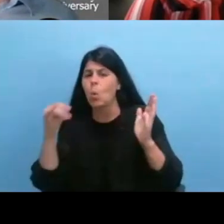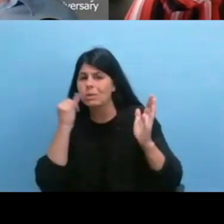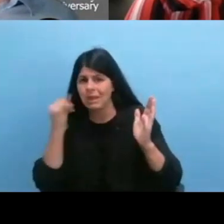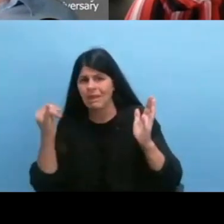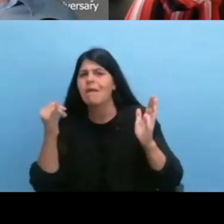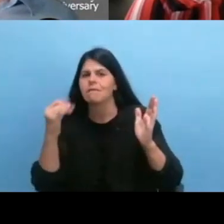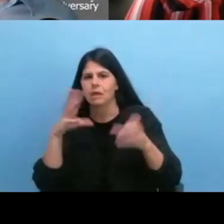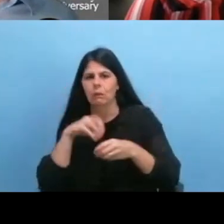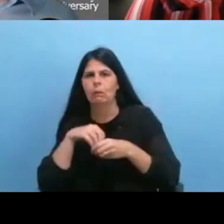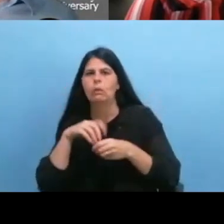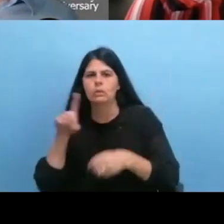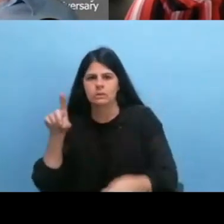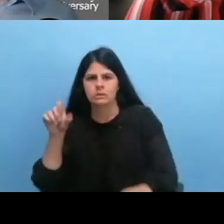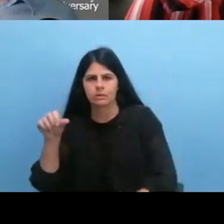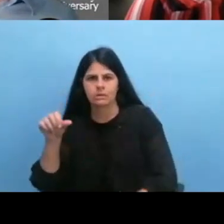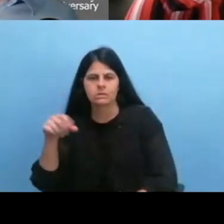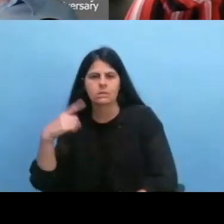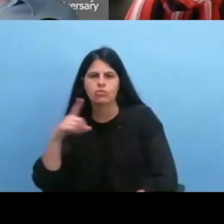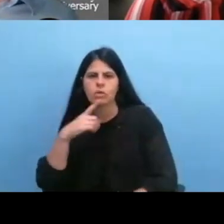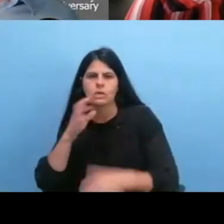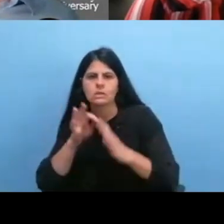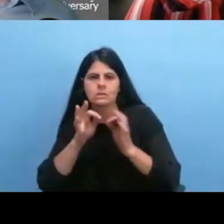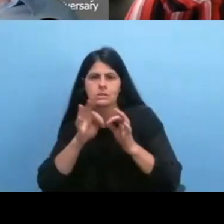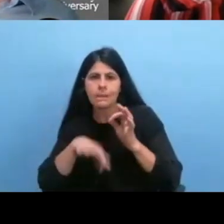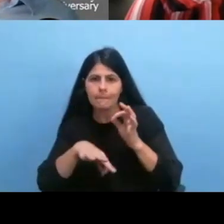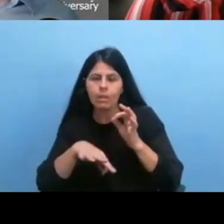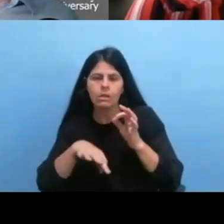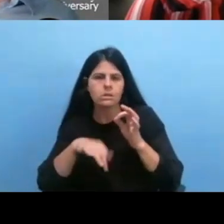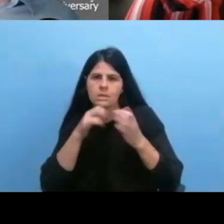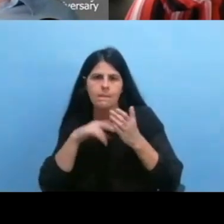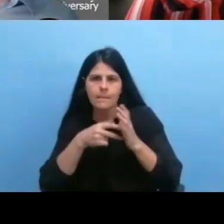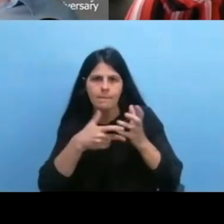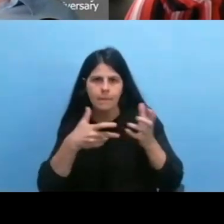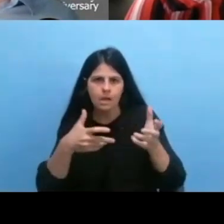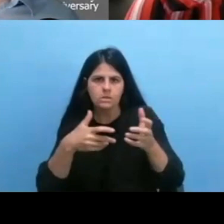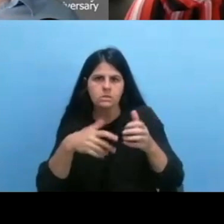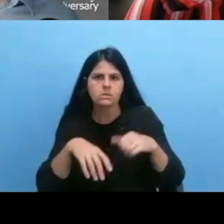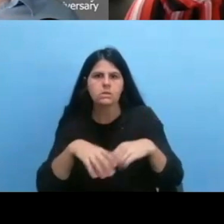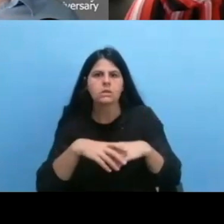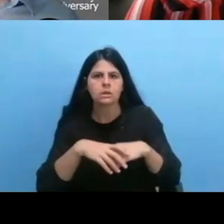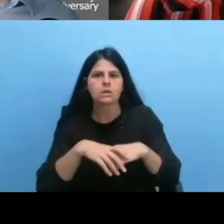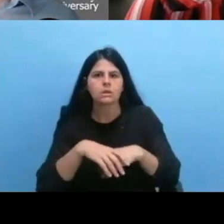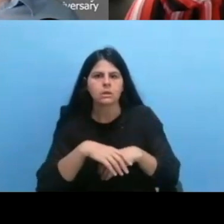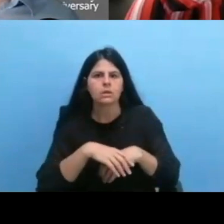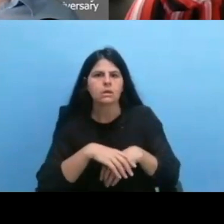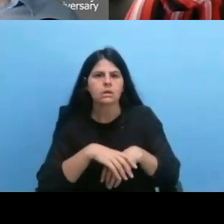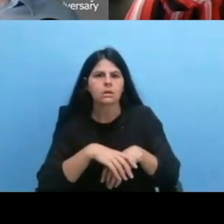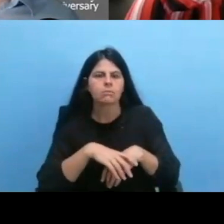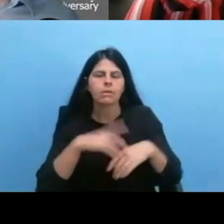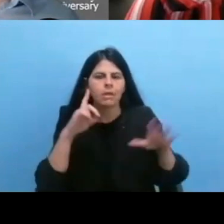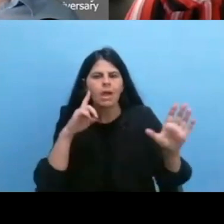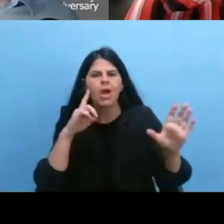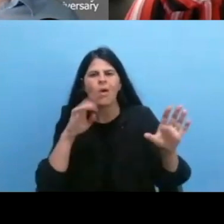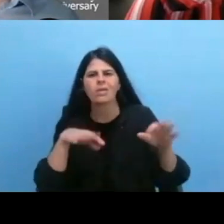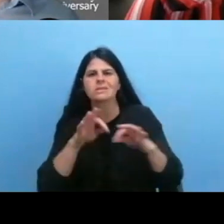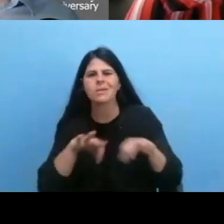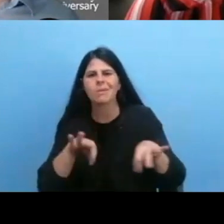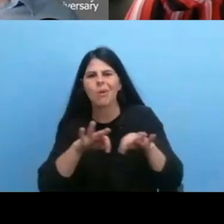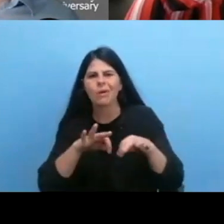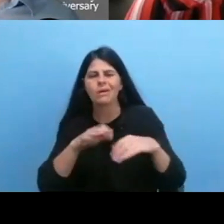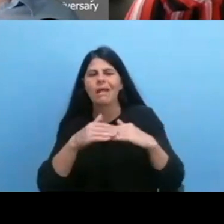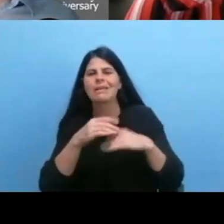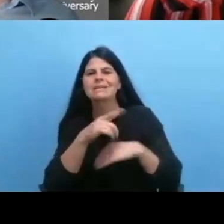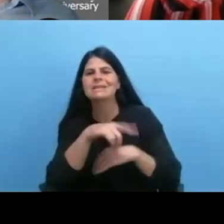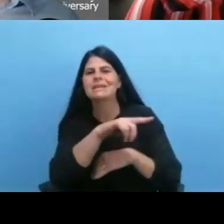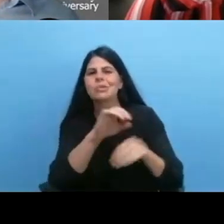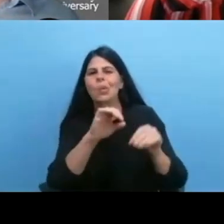really doesn't actually mean much, except it just is that initial like, okay, well, this is an employer who's at least thinking along these lines, I